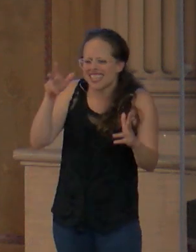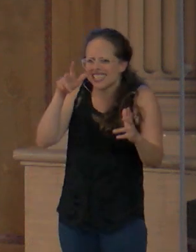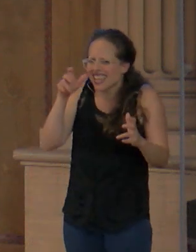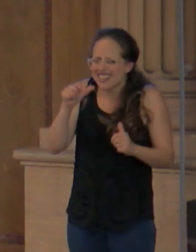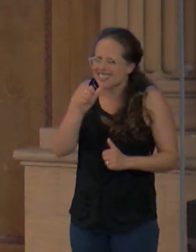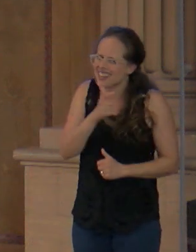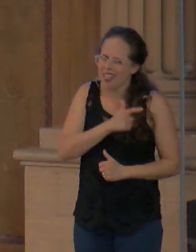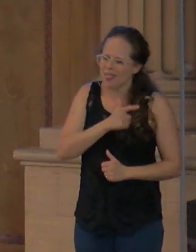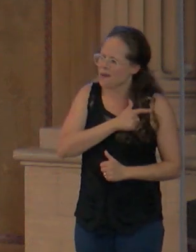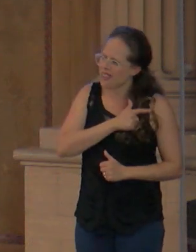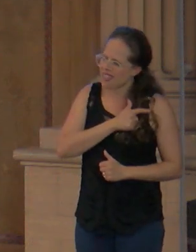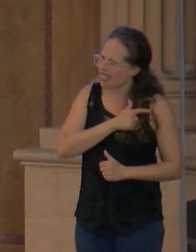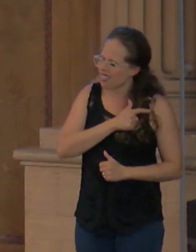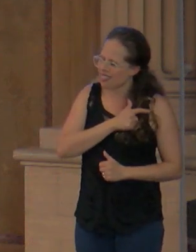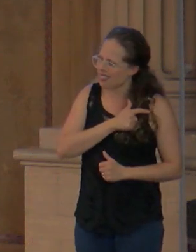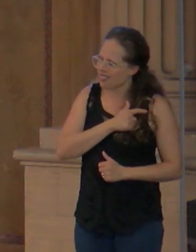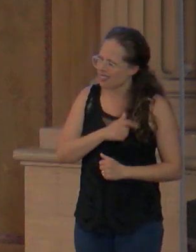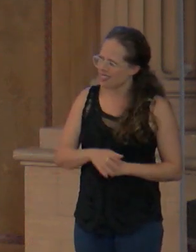those he uses.